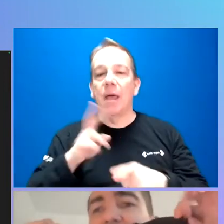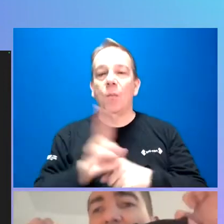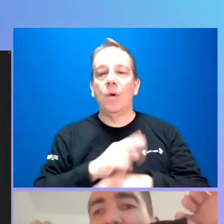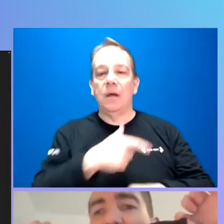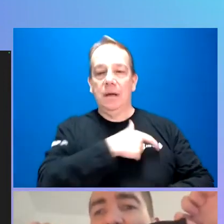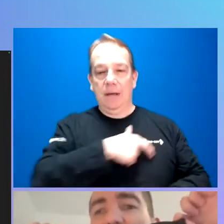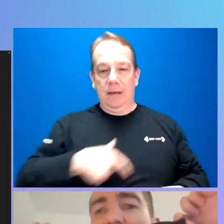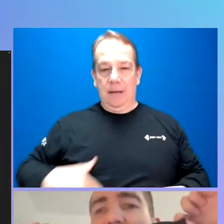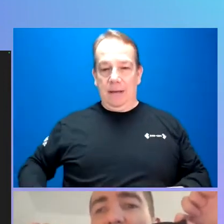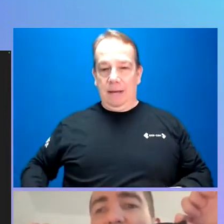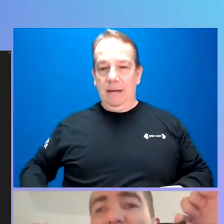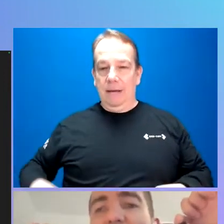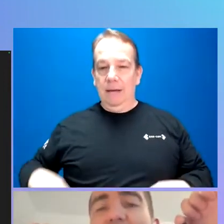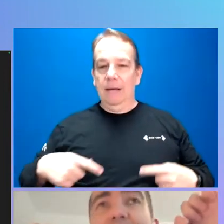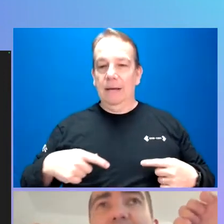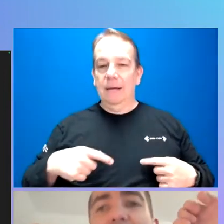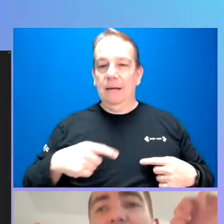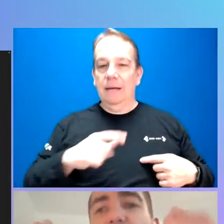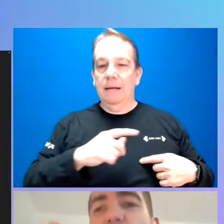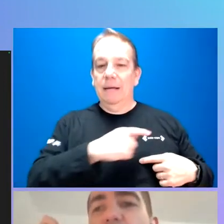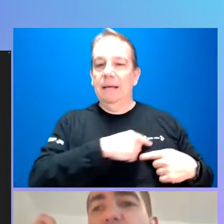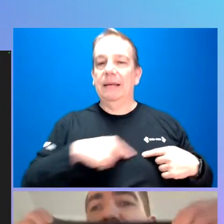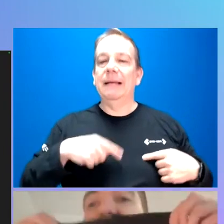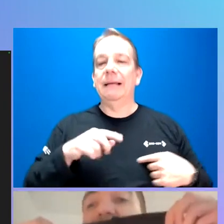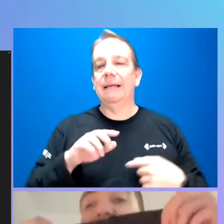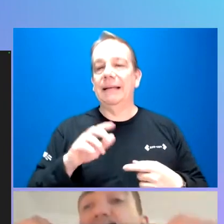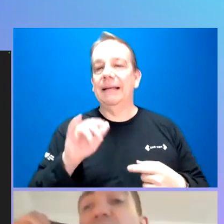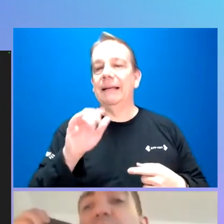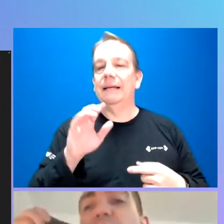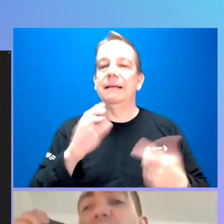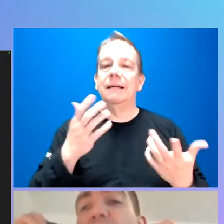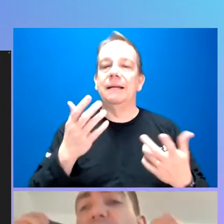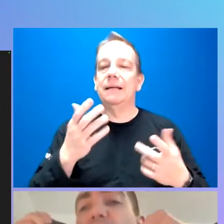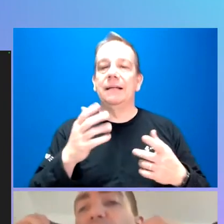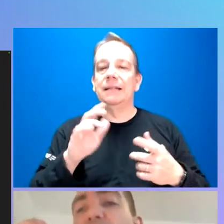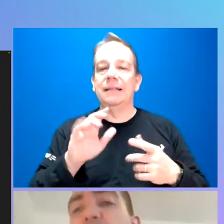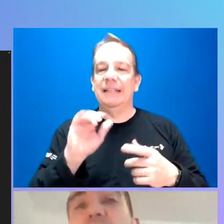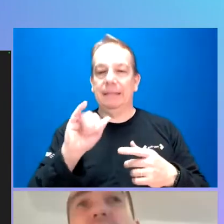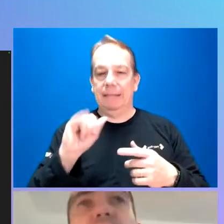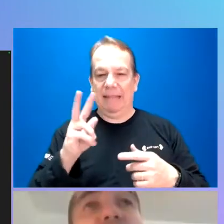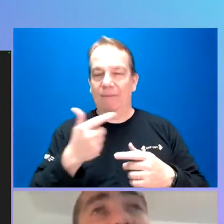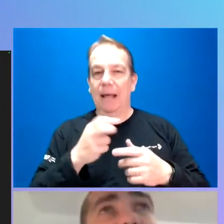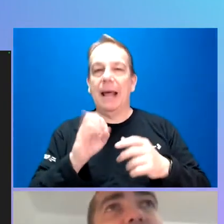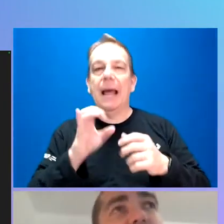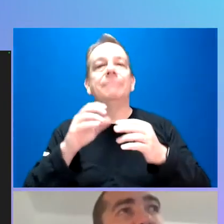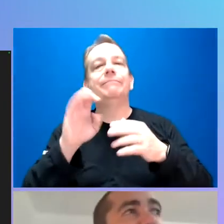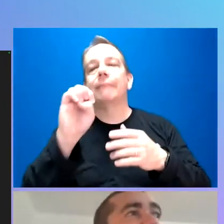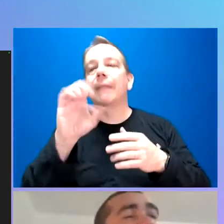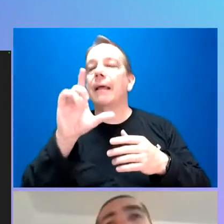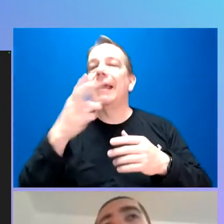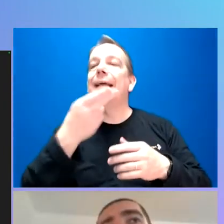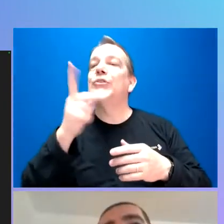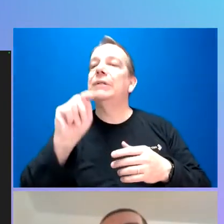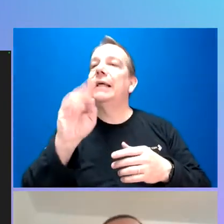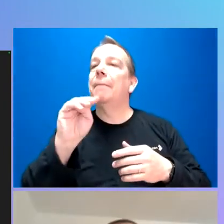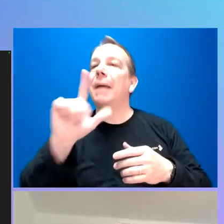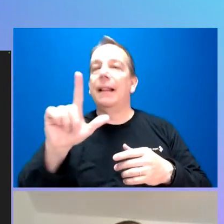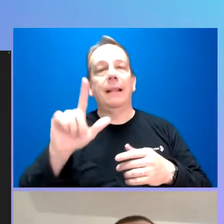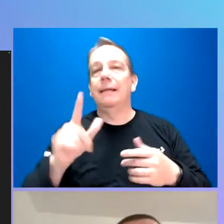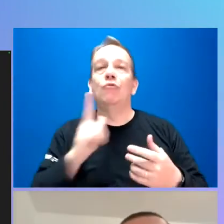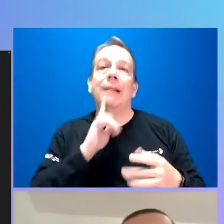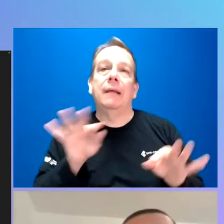which is covered in div elements, just div elements with no content. So HTML, which is of no value to